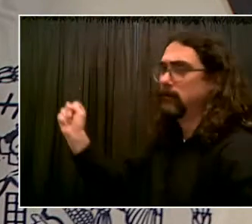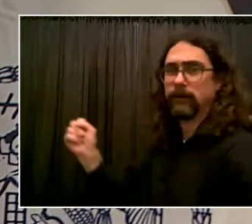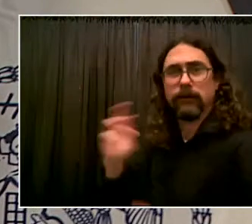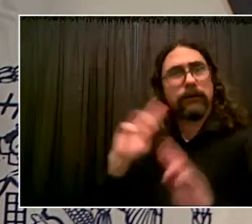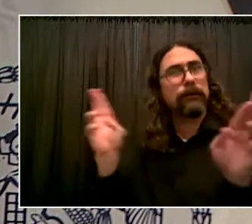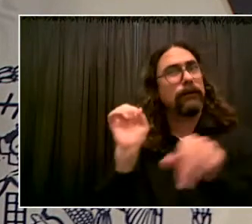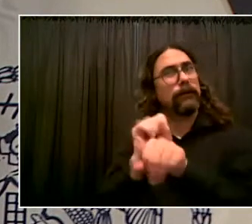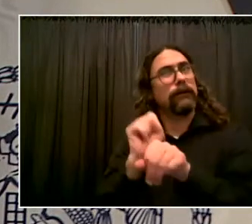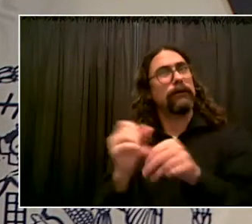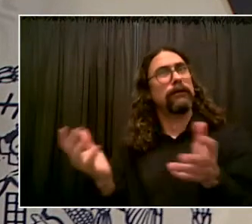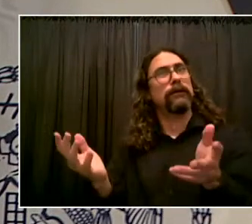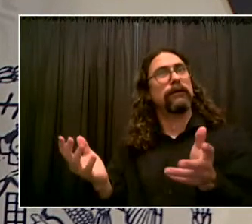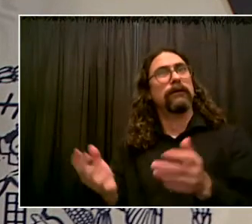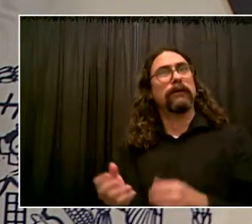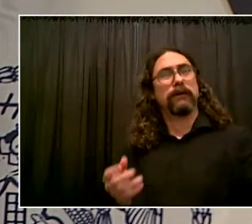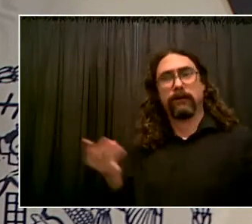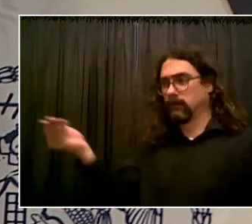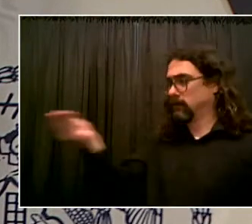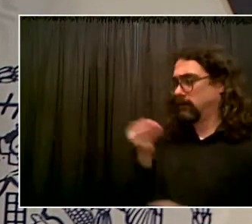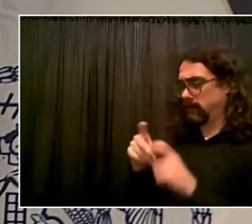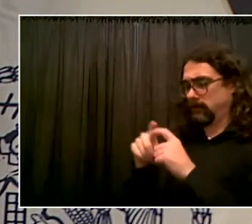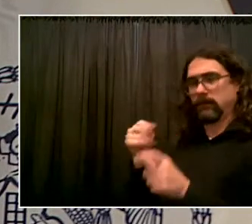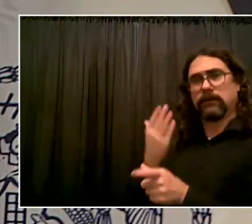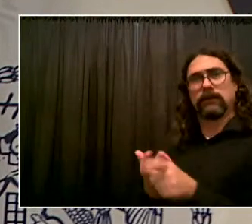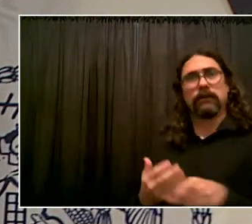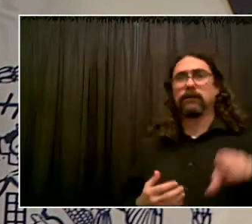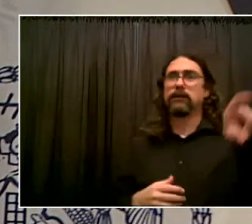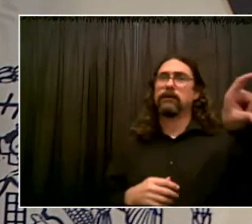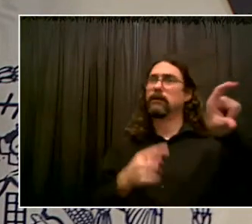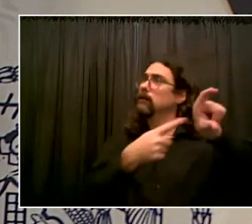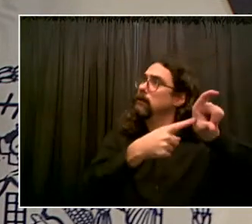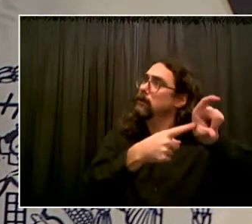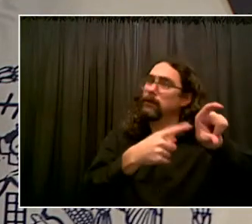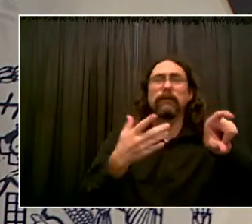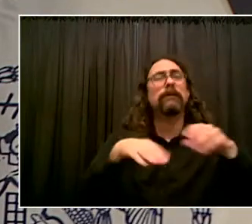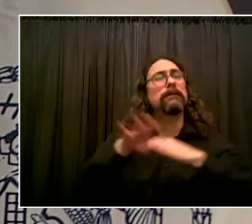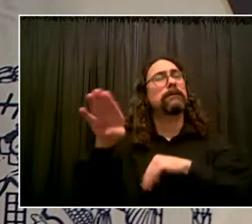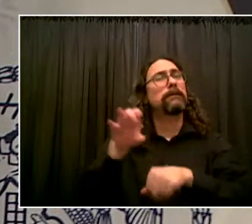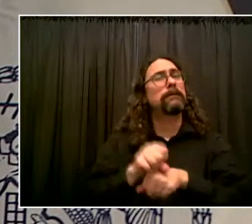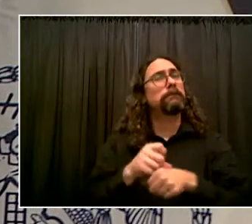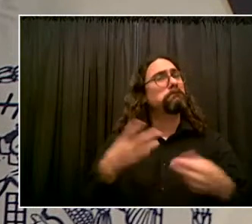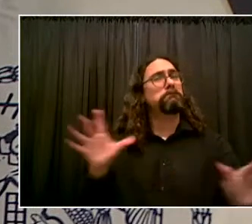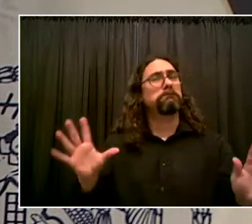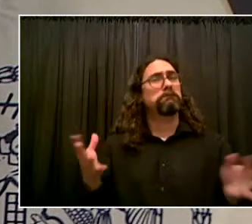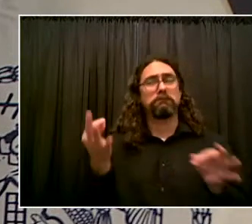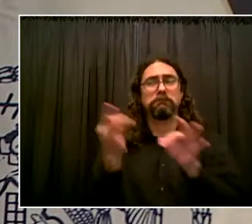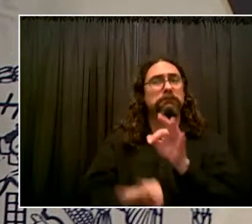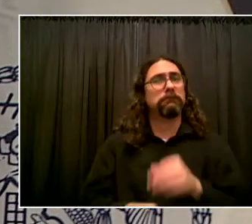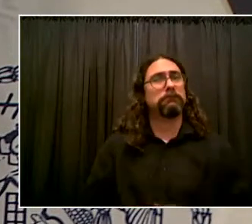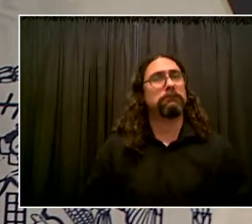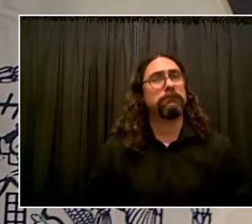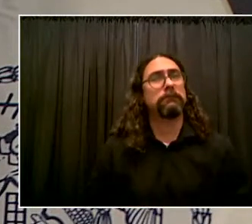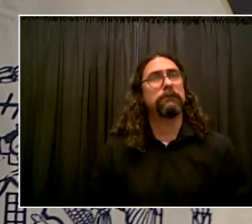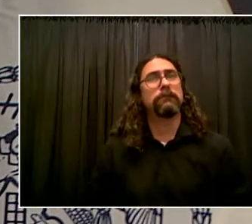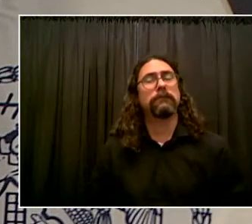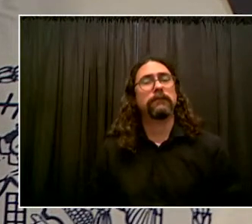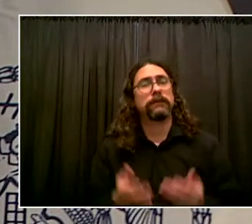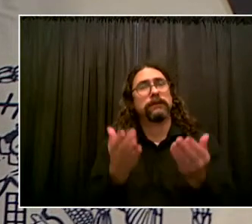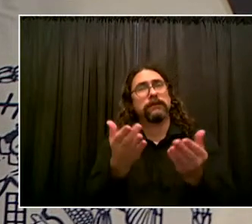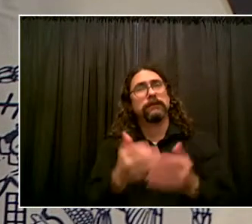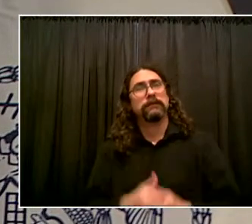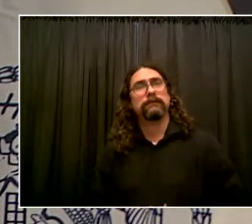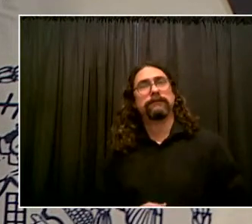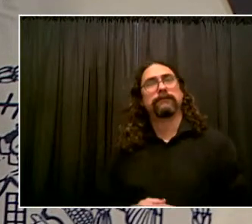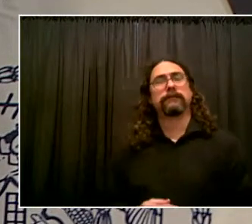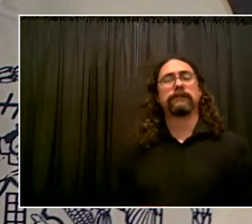back. Go ahead, Bob. And then the other thing, this is a little granular, but Local 1549,